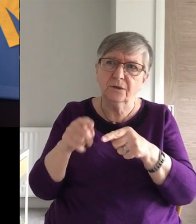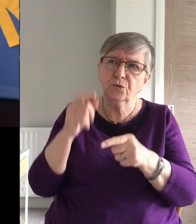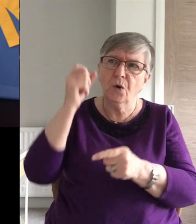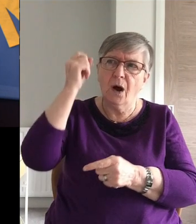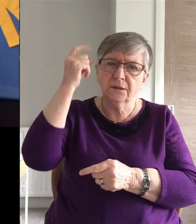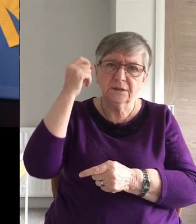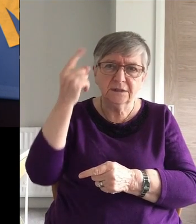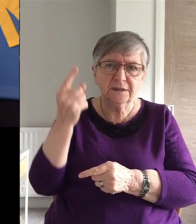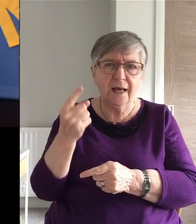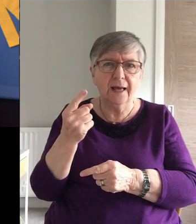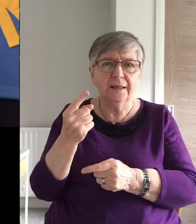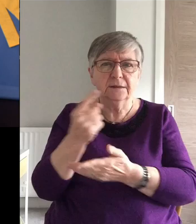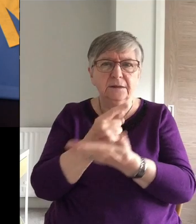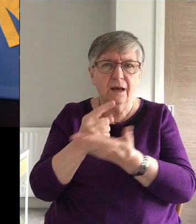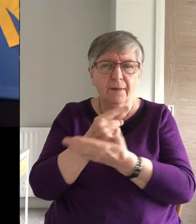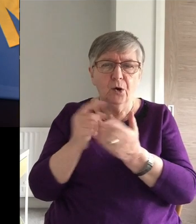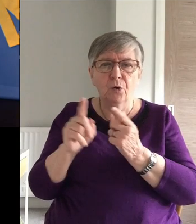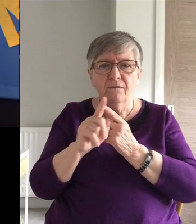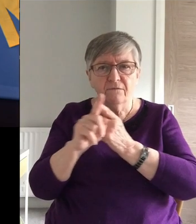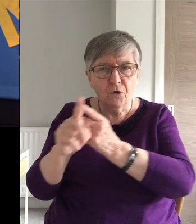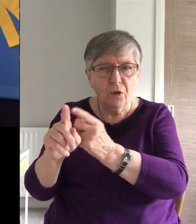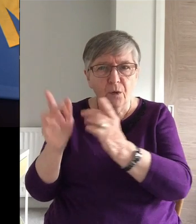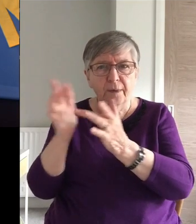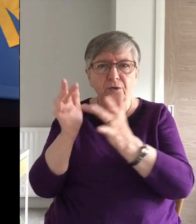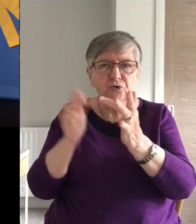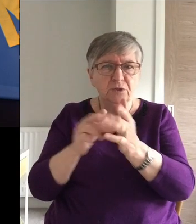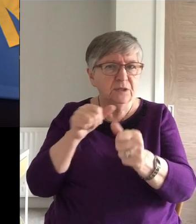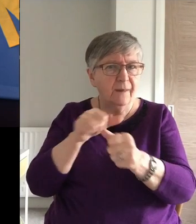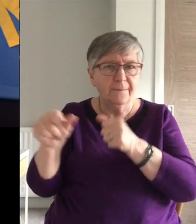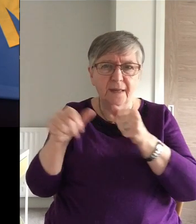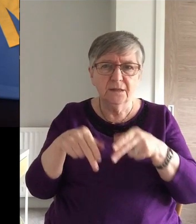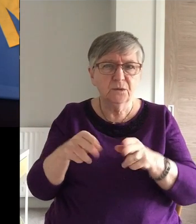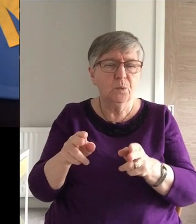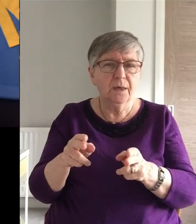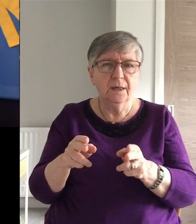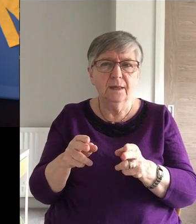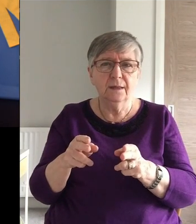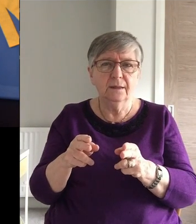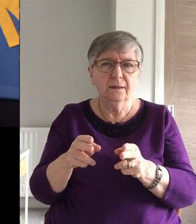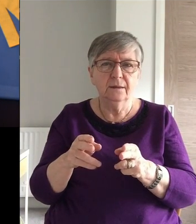make sense of this business of following Jesus?